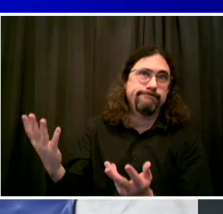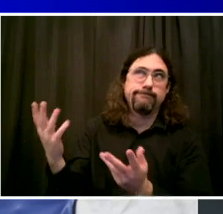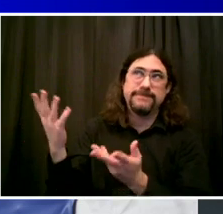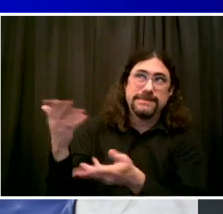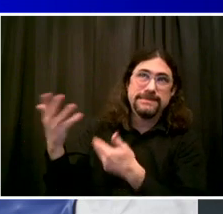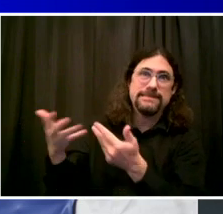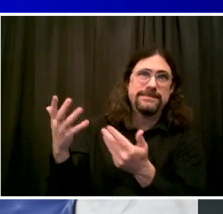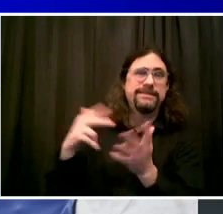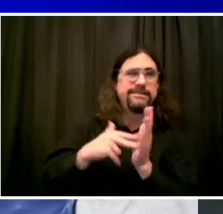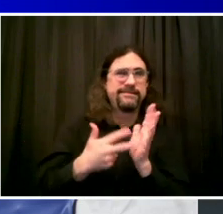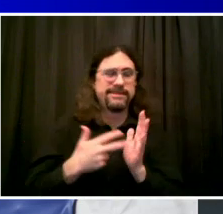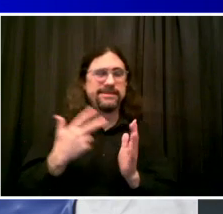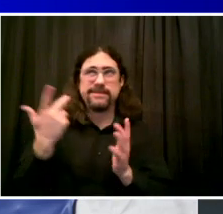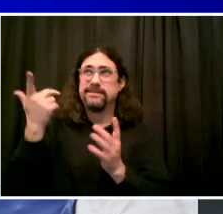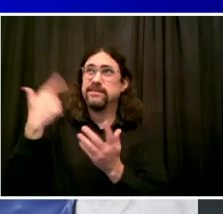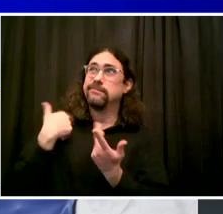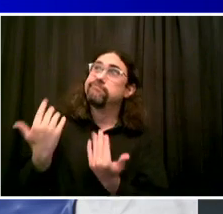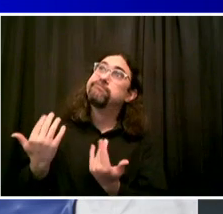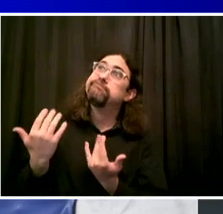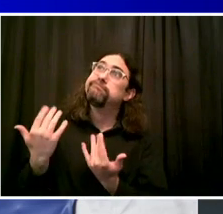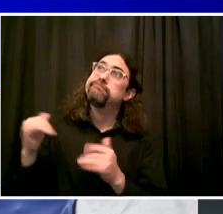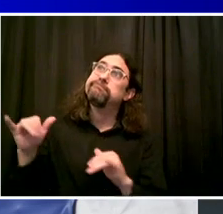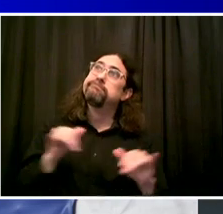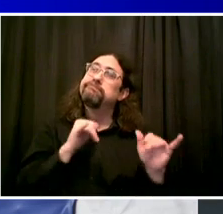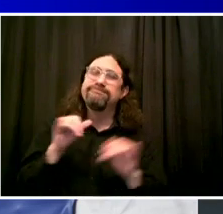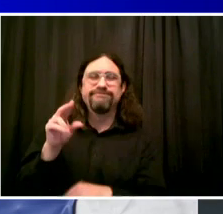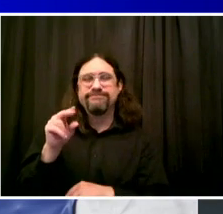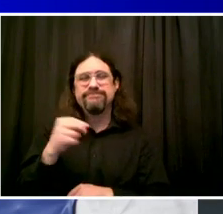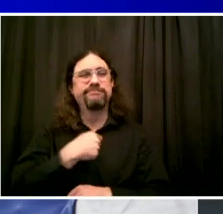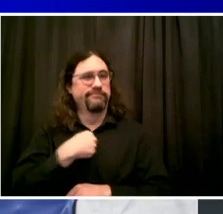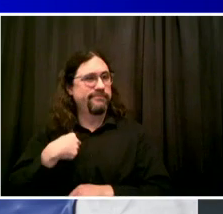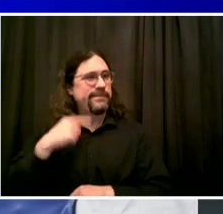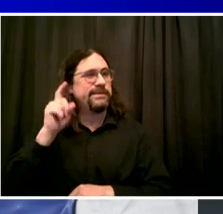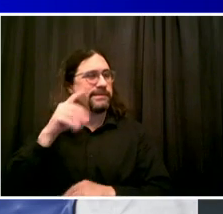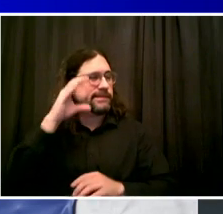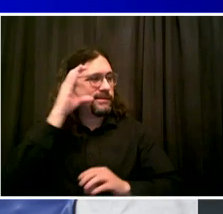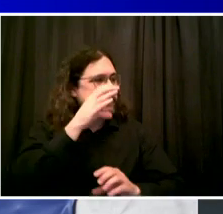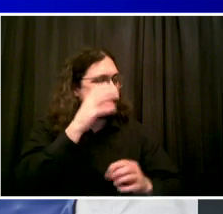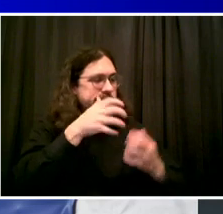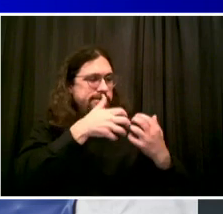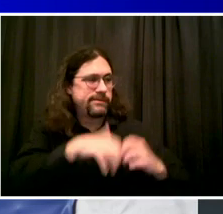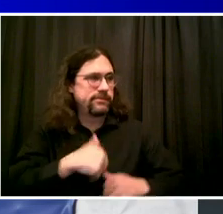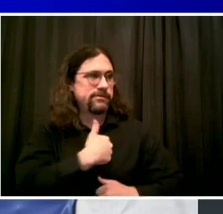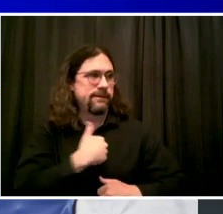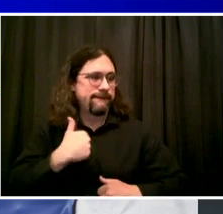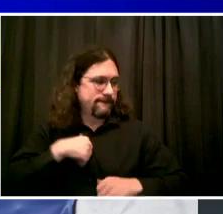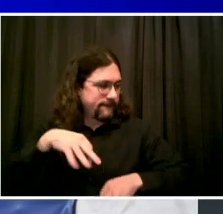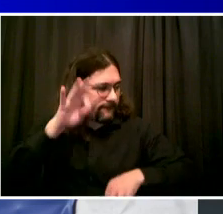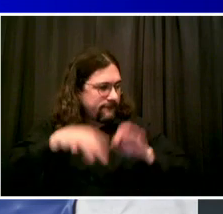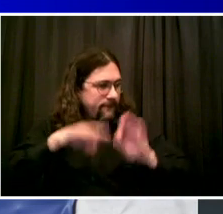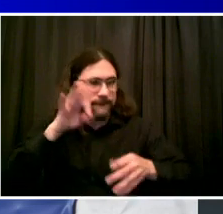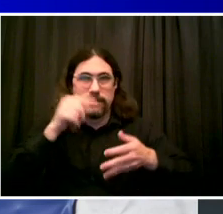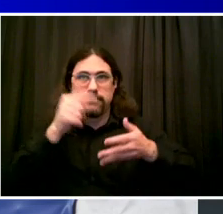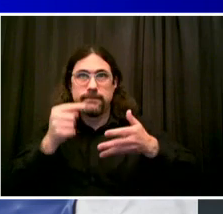of everything we're going to do here to fight back this disease. And we have to keep building it up all the